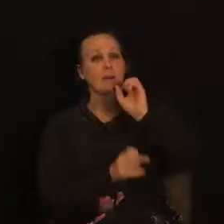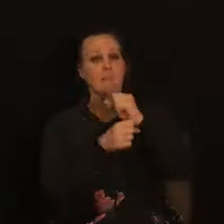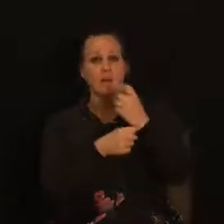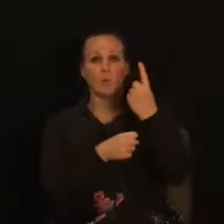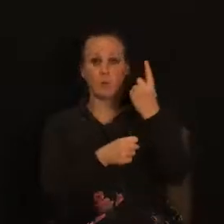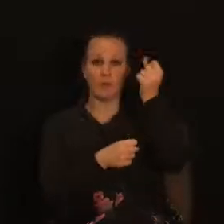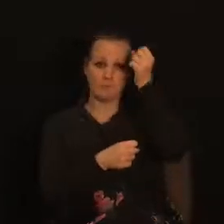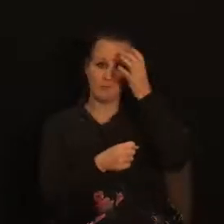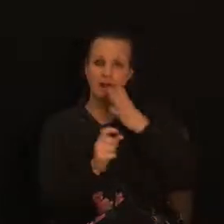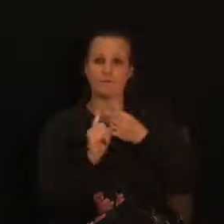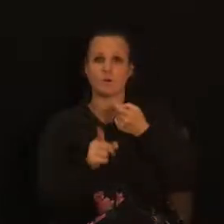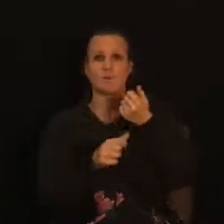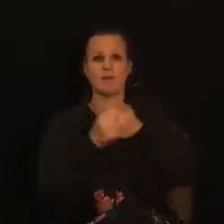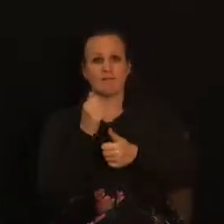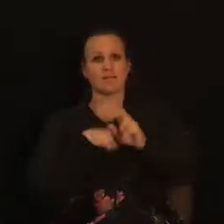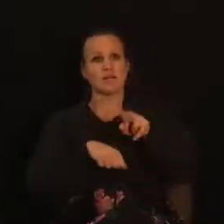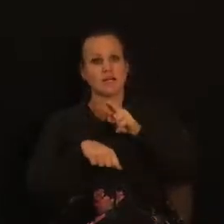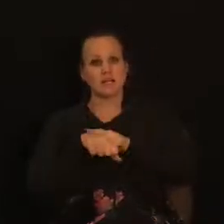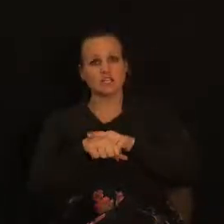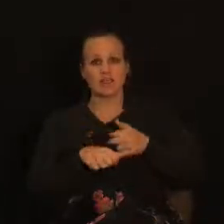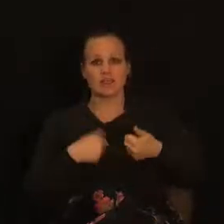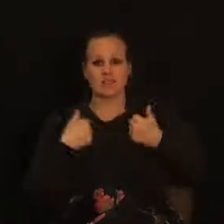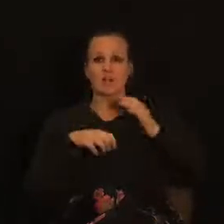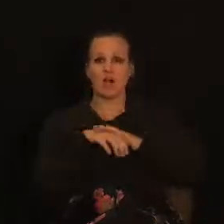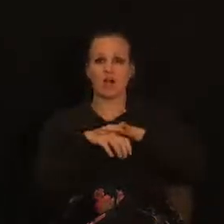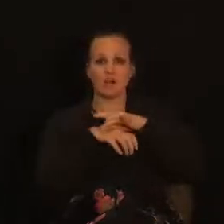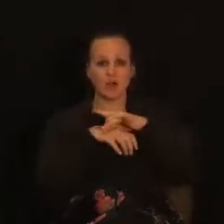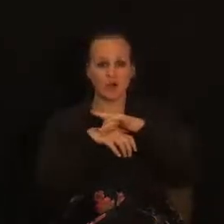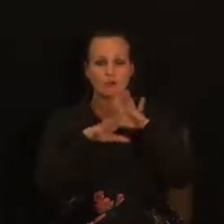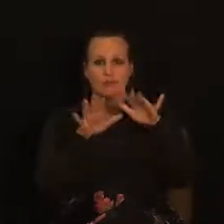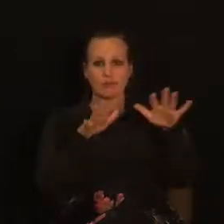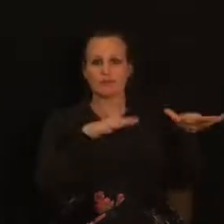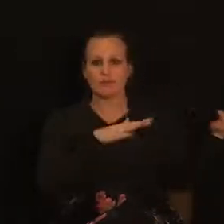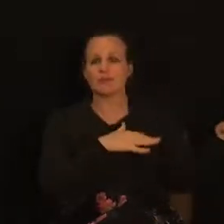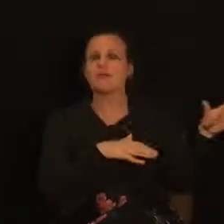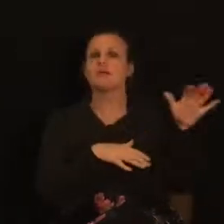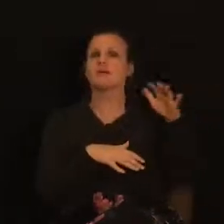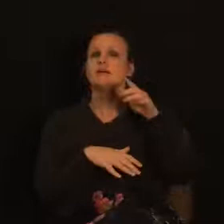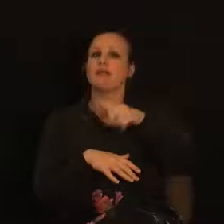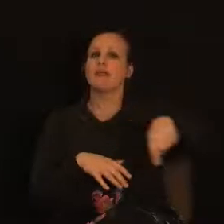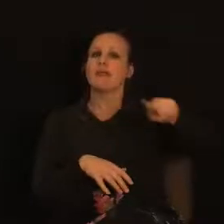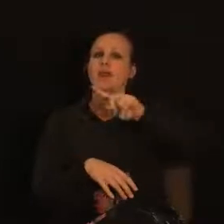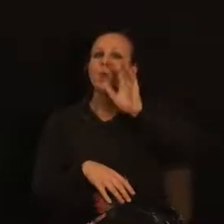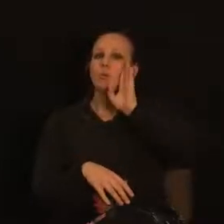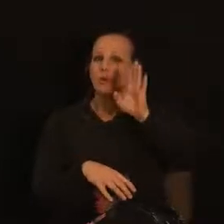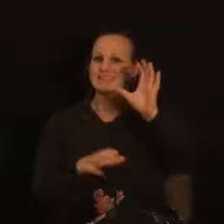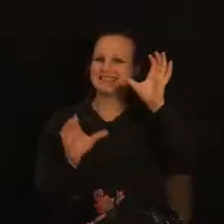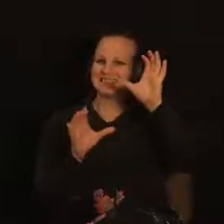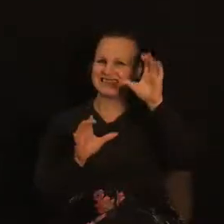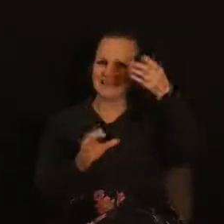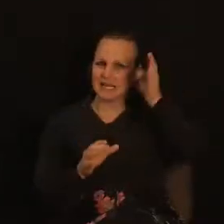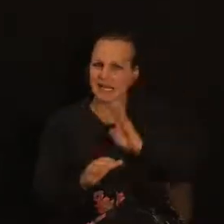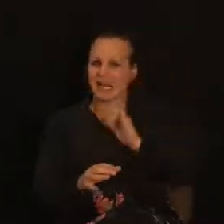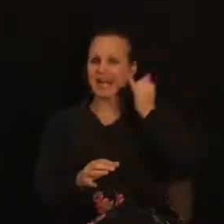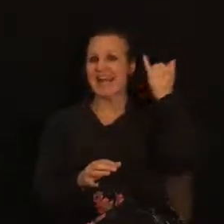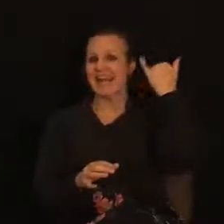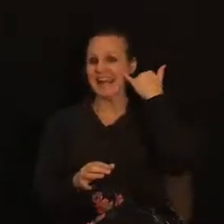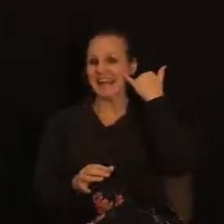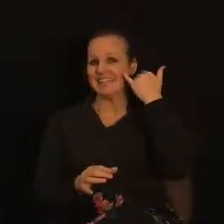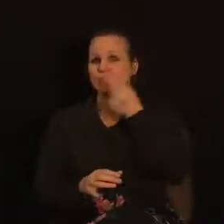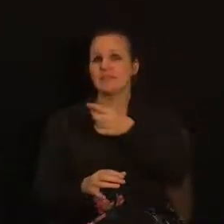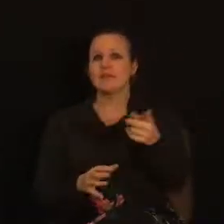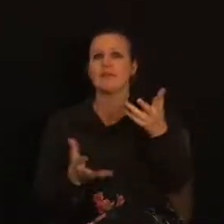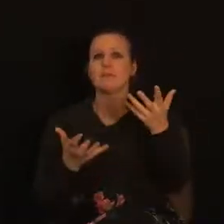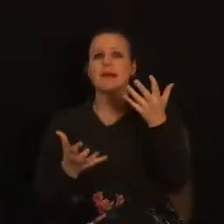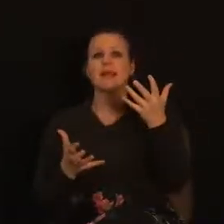mankind to live on all the face of the earth, and yada, yada, yada, that they would seek God if perhaps they might grope for